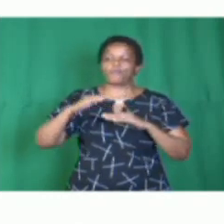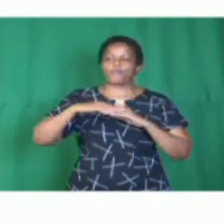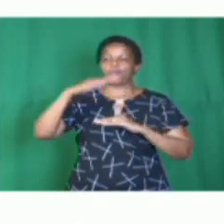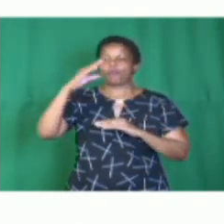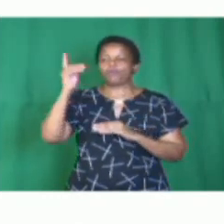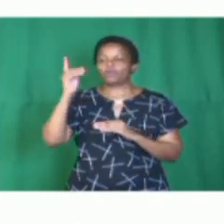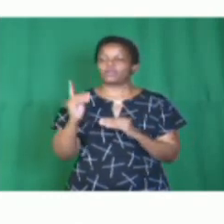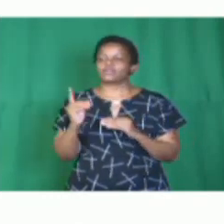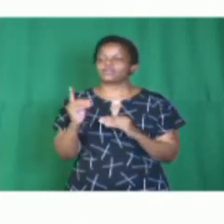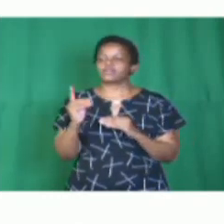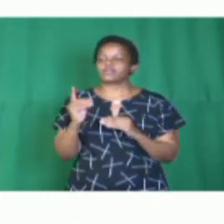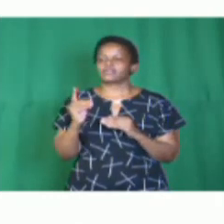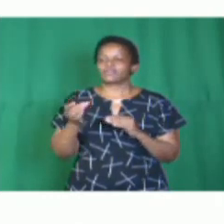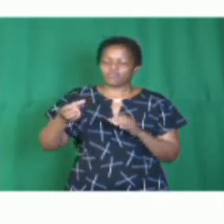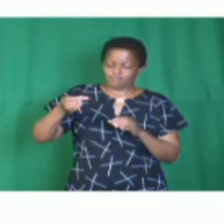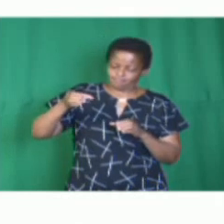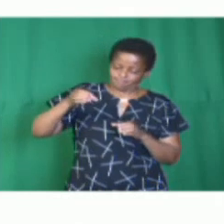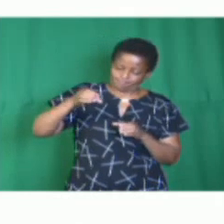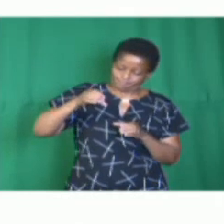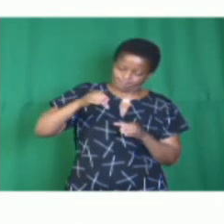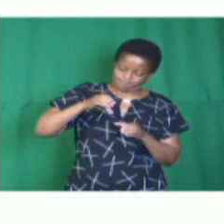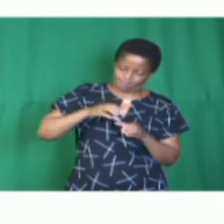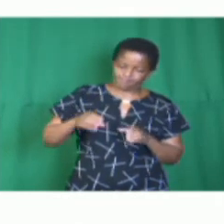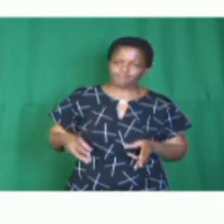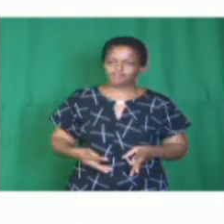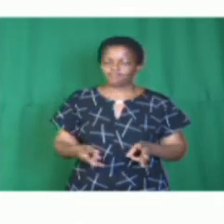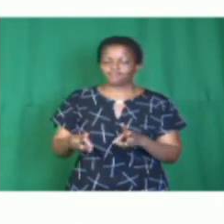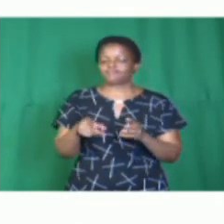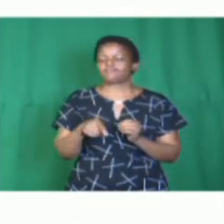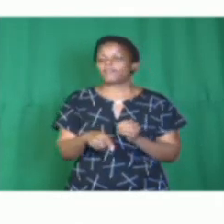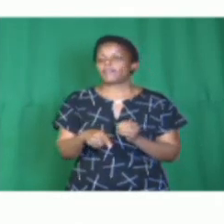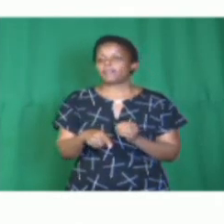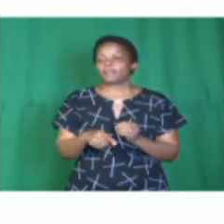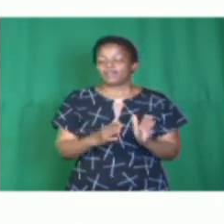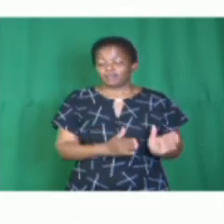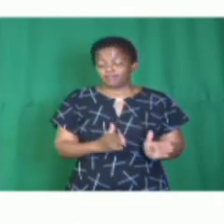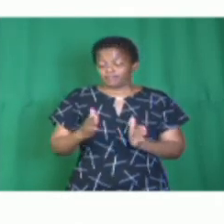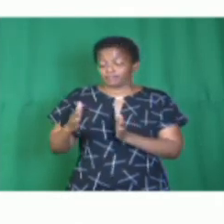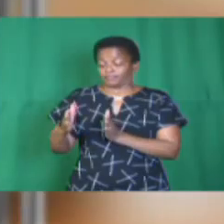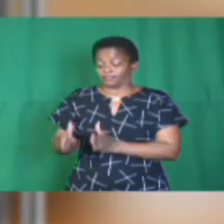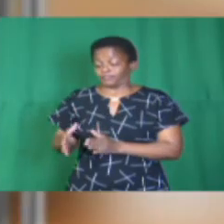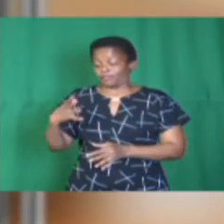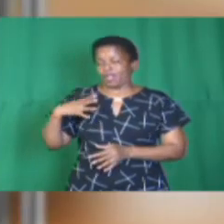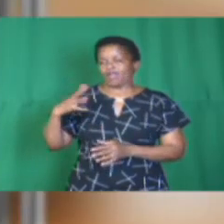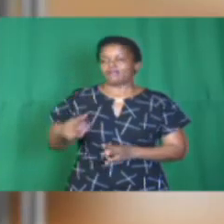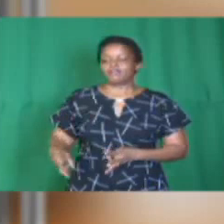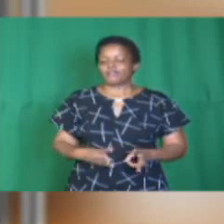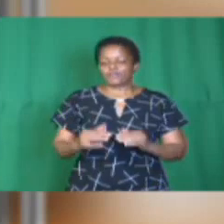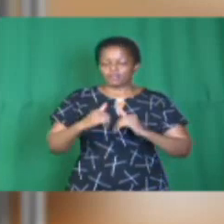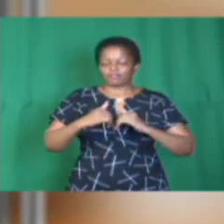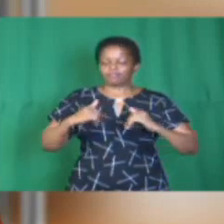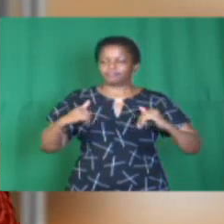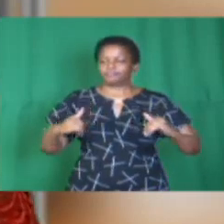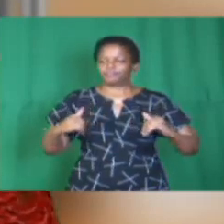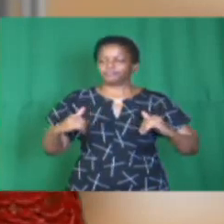So that is decanting, dear learners. So now we are going to move on to another method of